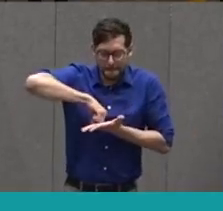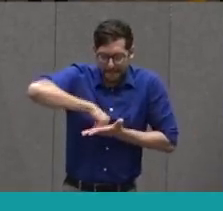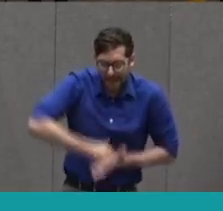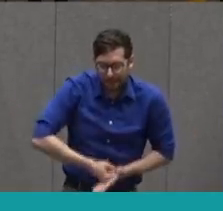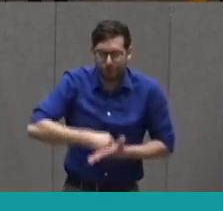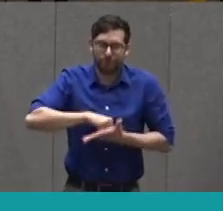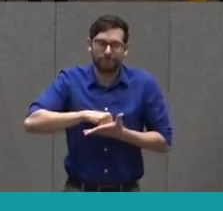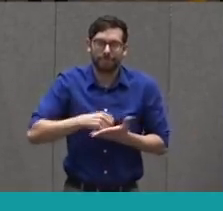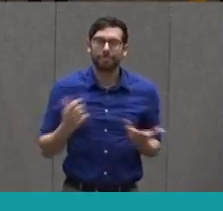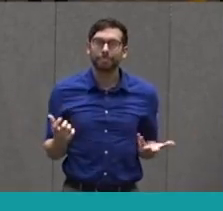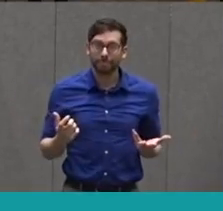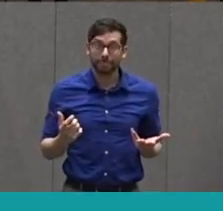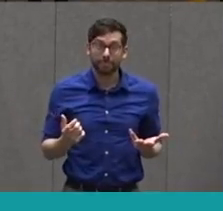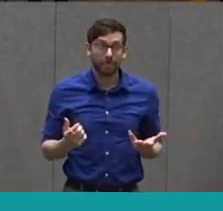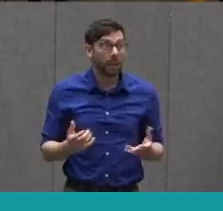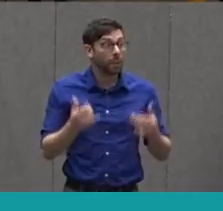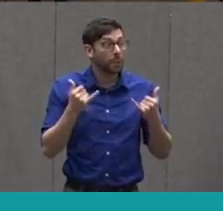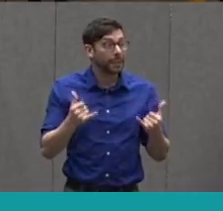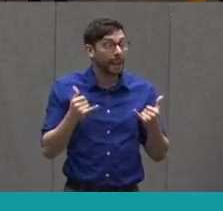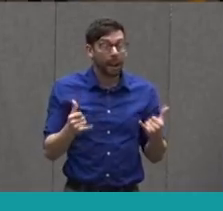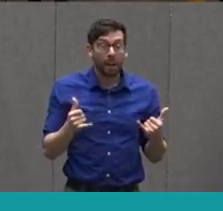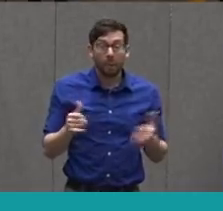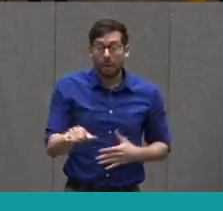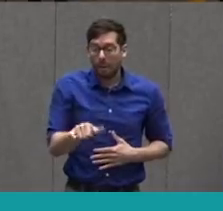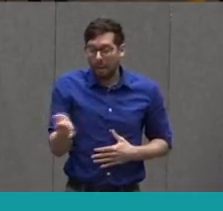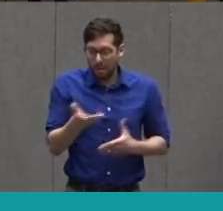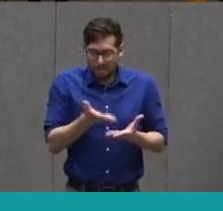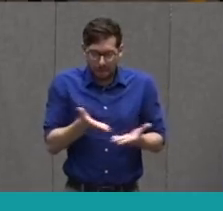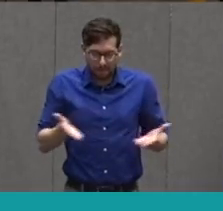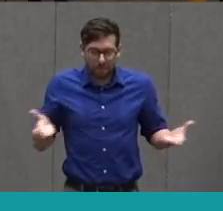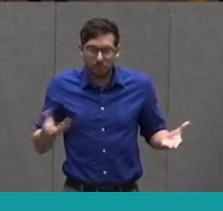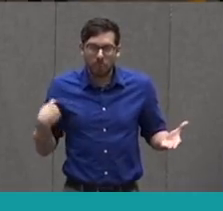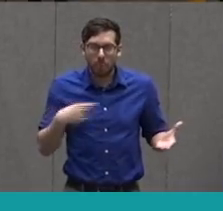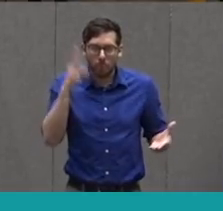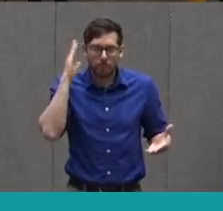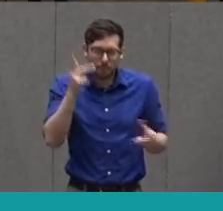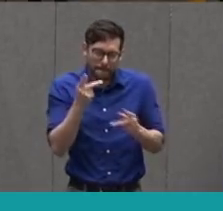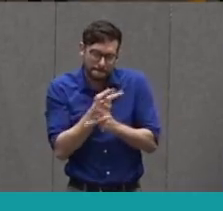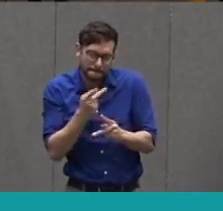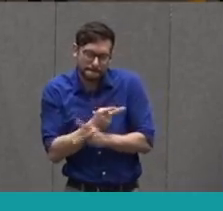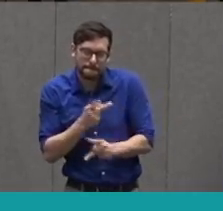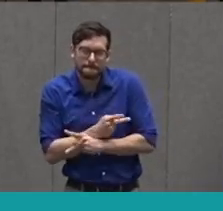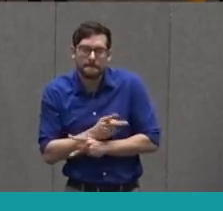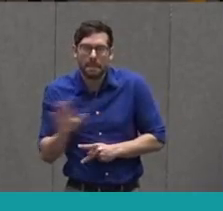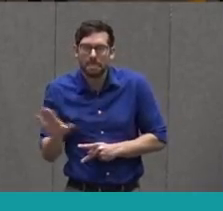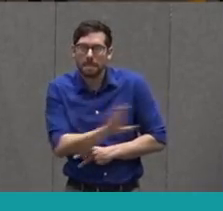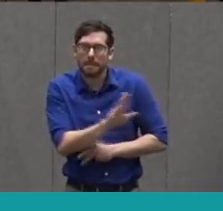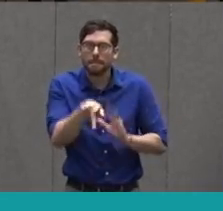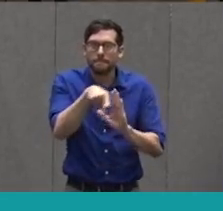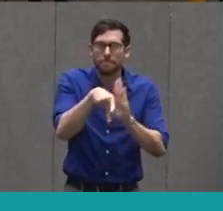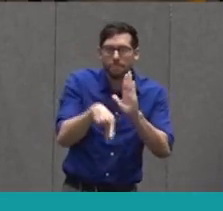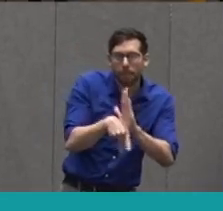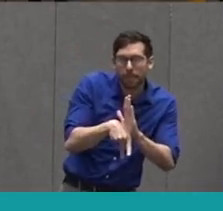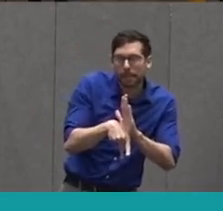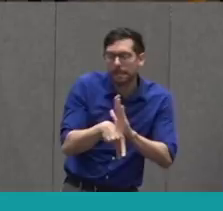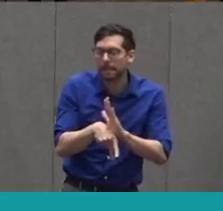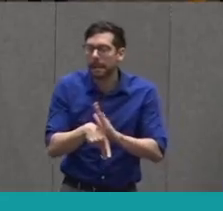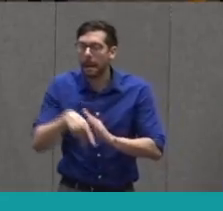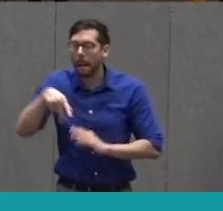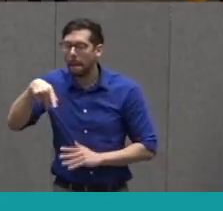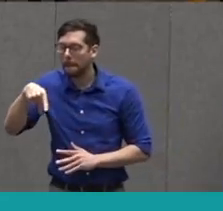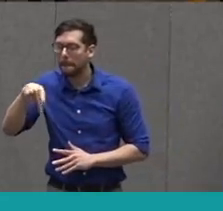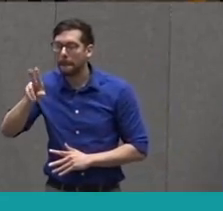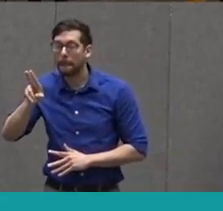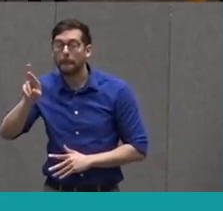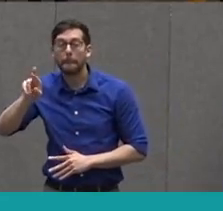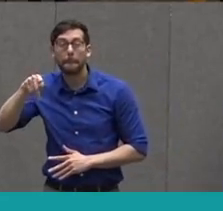properties and their purpose. And the purpose is the reason something is made. So let's explore some